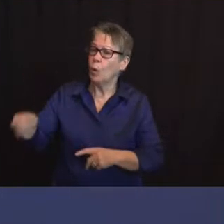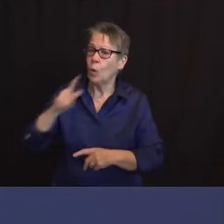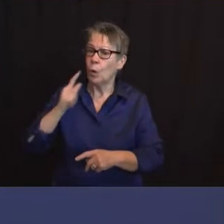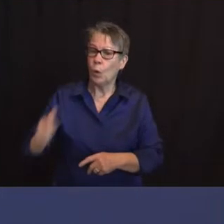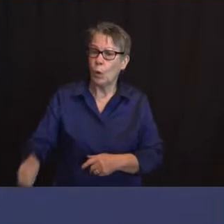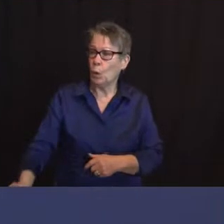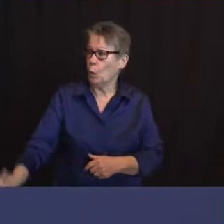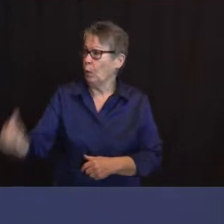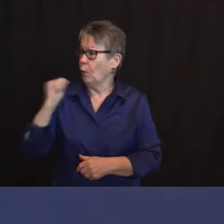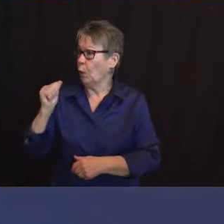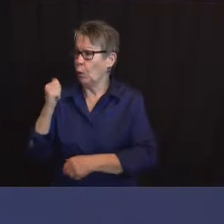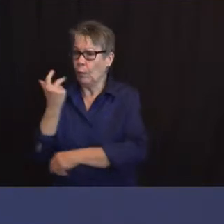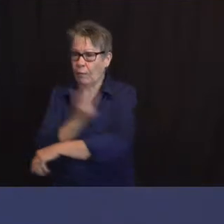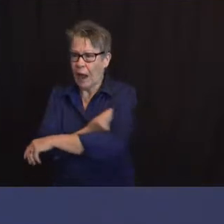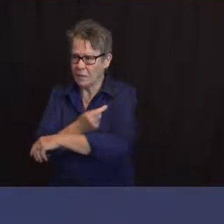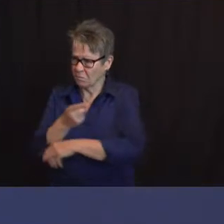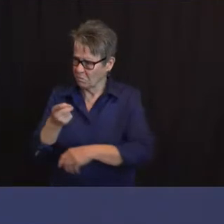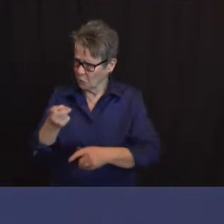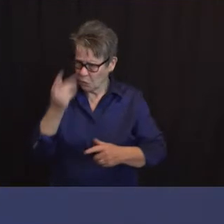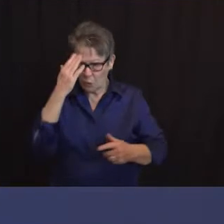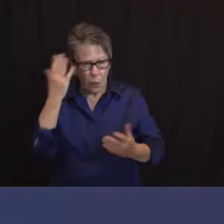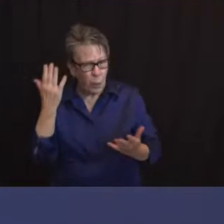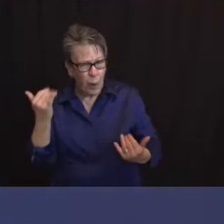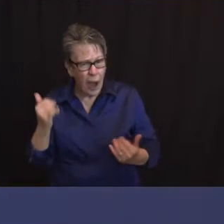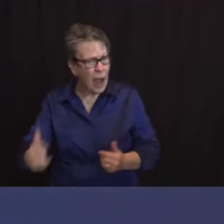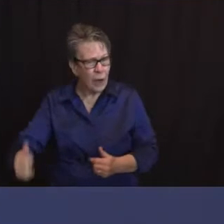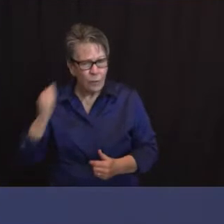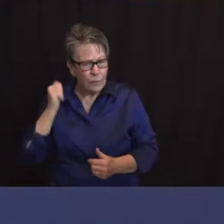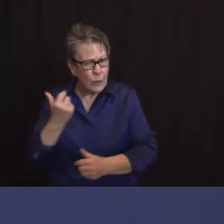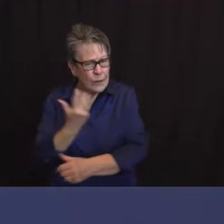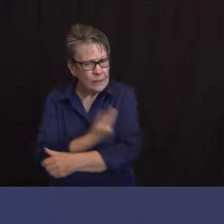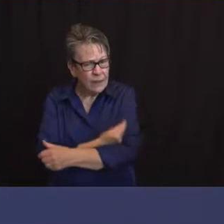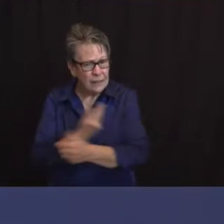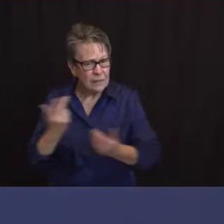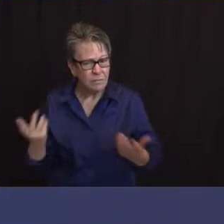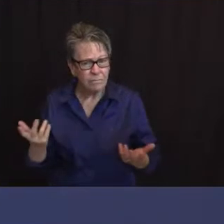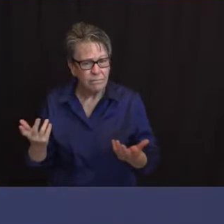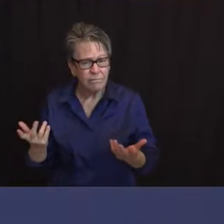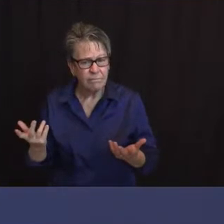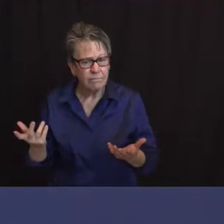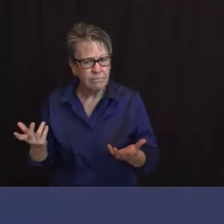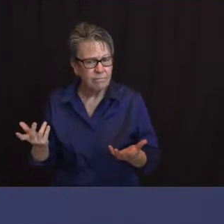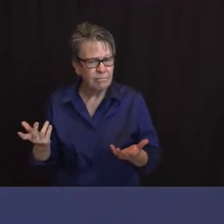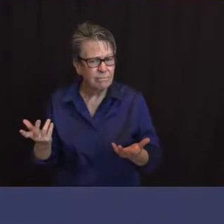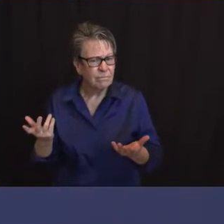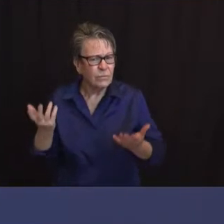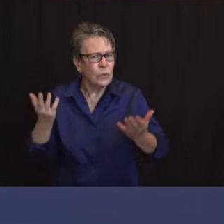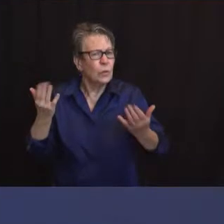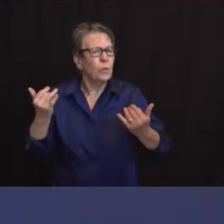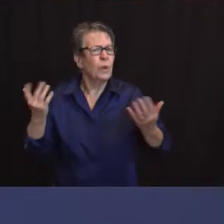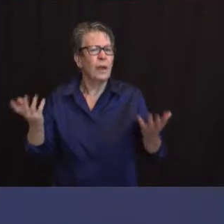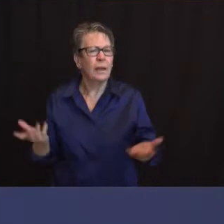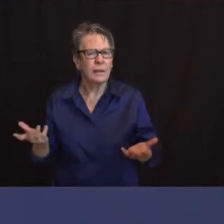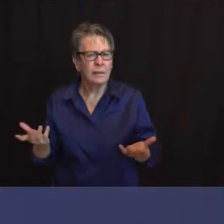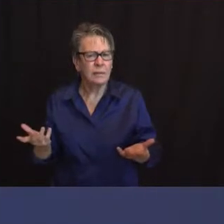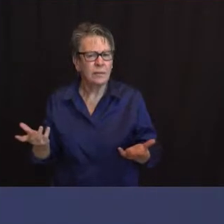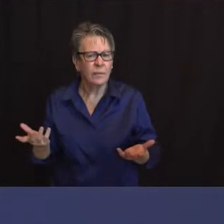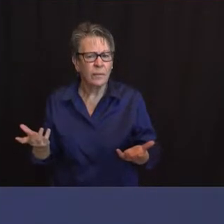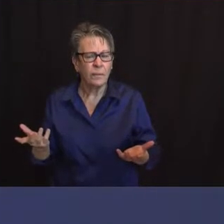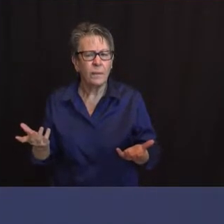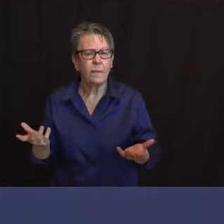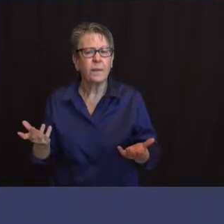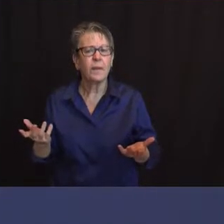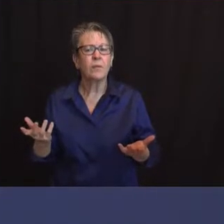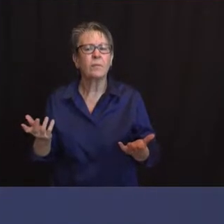wait until some date in the future to know whether people are declining to take it? Thank you. Thank you. We speak to the White House all the